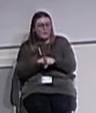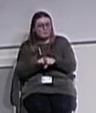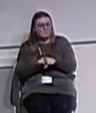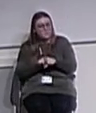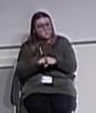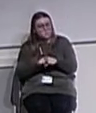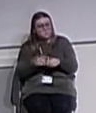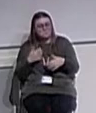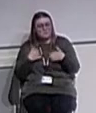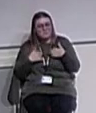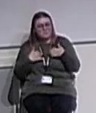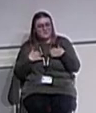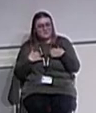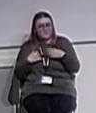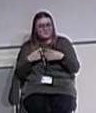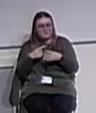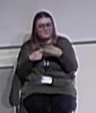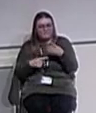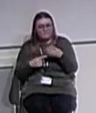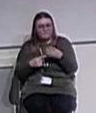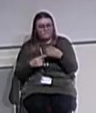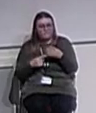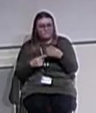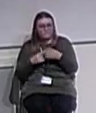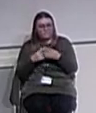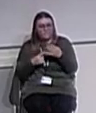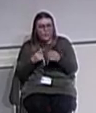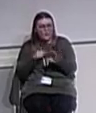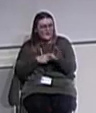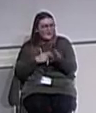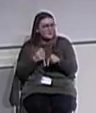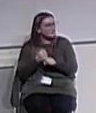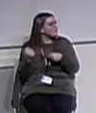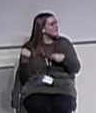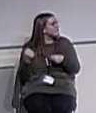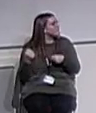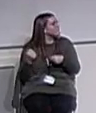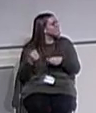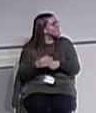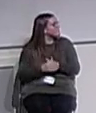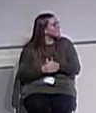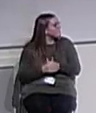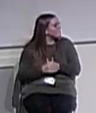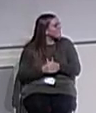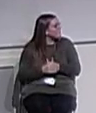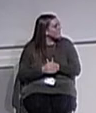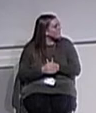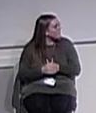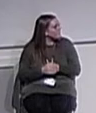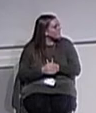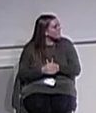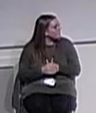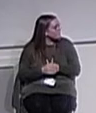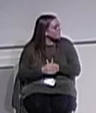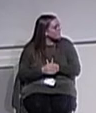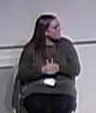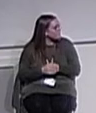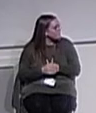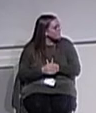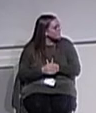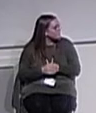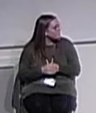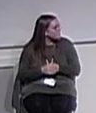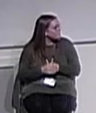want to carry on your languages. We also offer with entrepreneurship. And in entrepreneurship, your optional units will